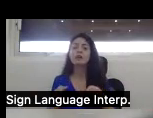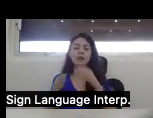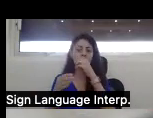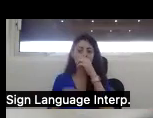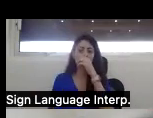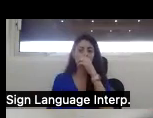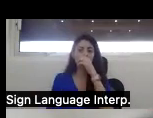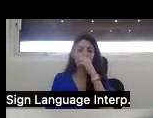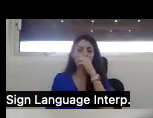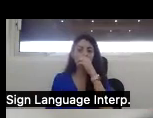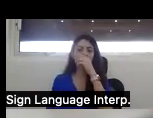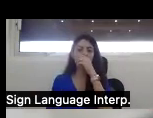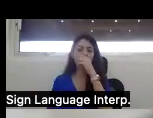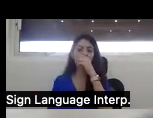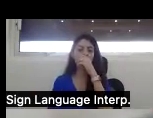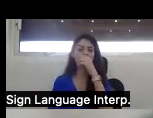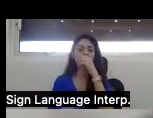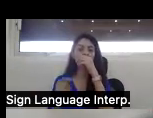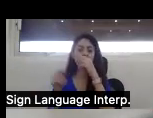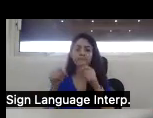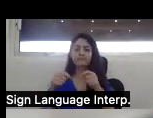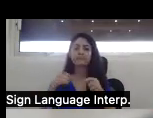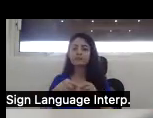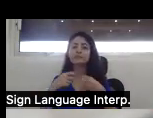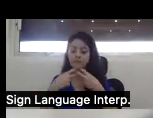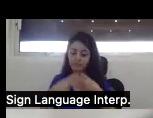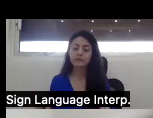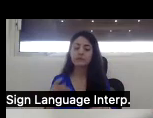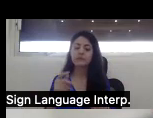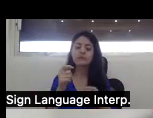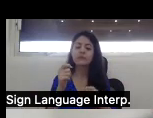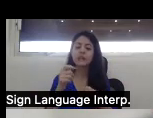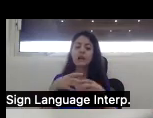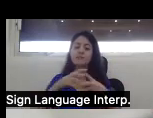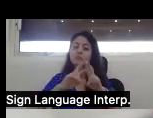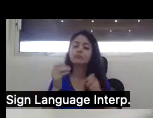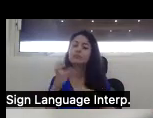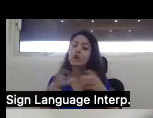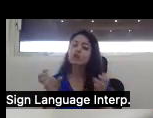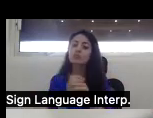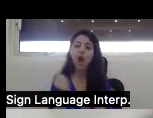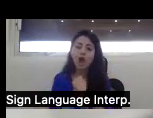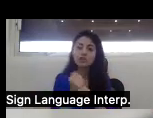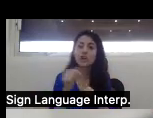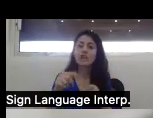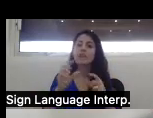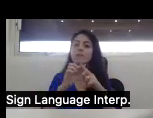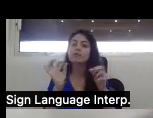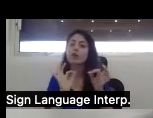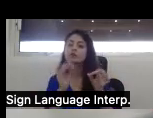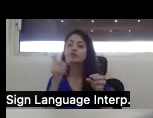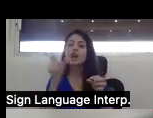population is severely affected by disability. We also need to enhance